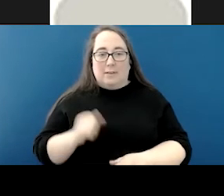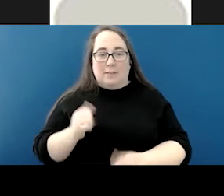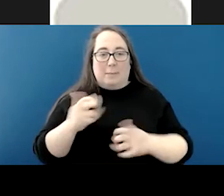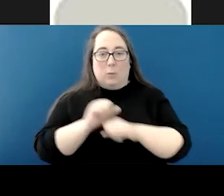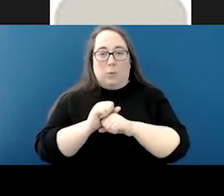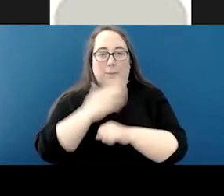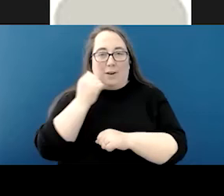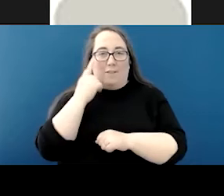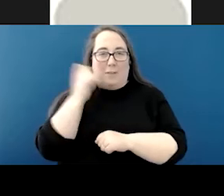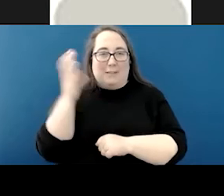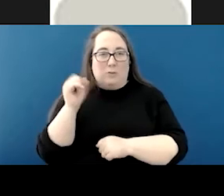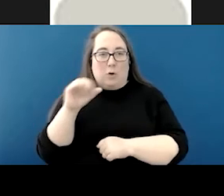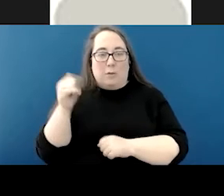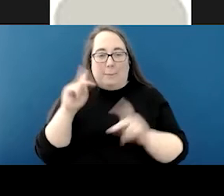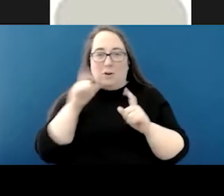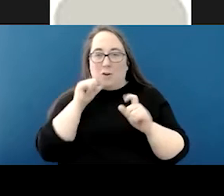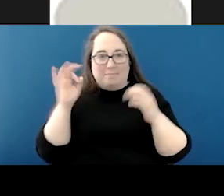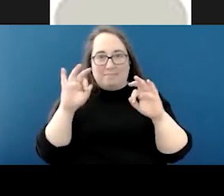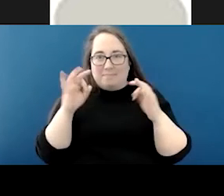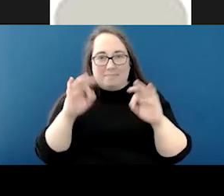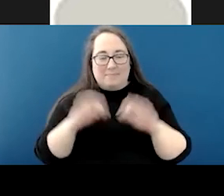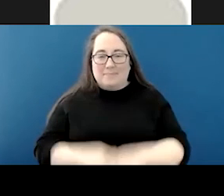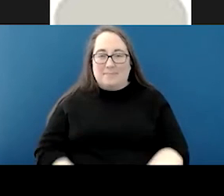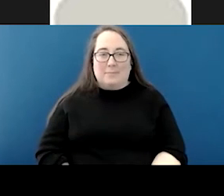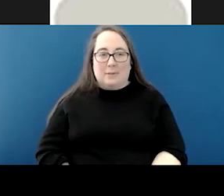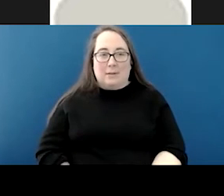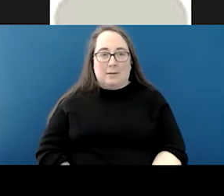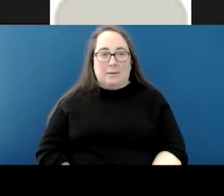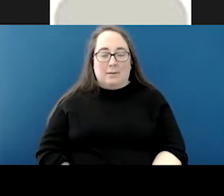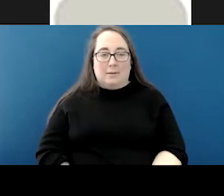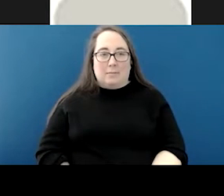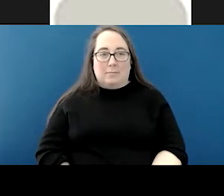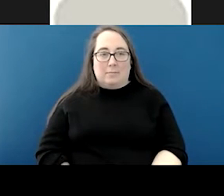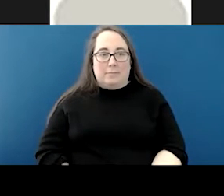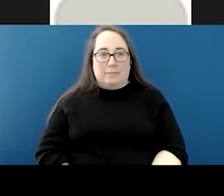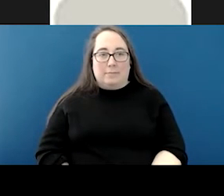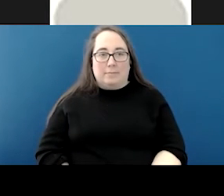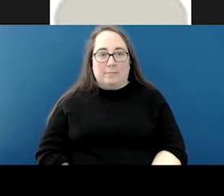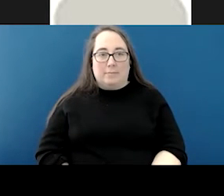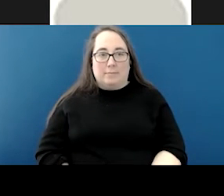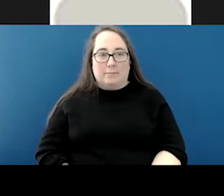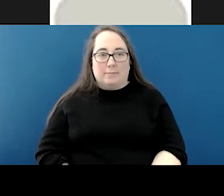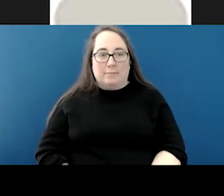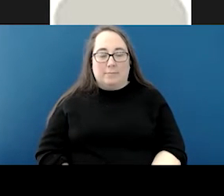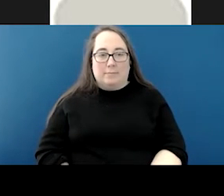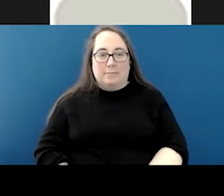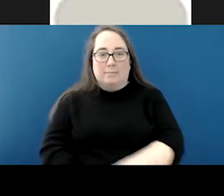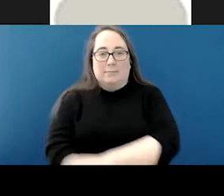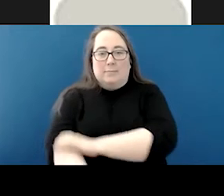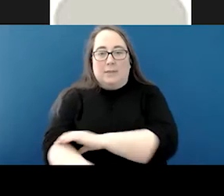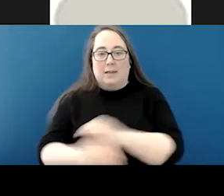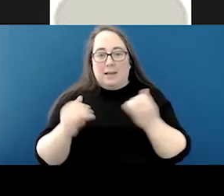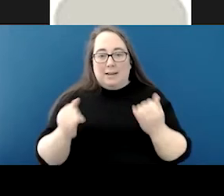other folks aren't visible. Uh, all right, so I'll turn it over to Mr. Kinsey